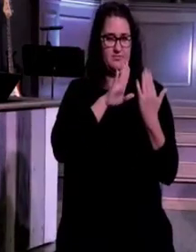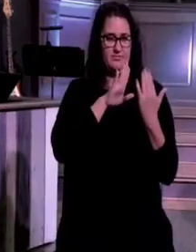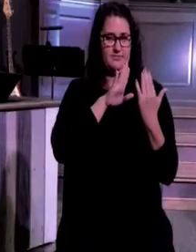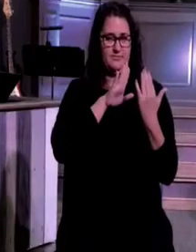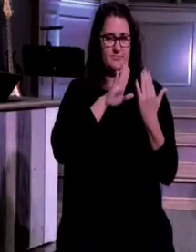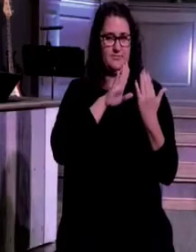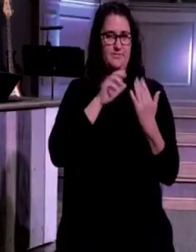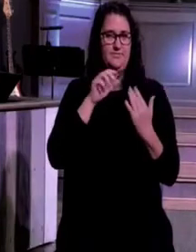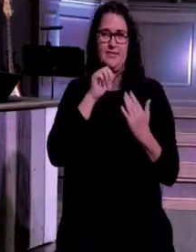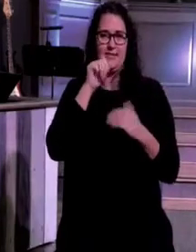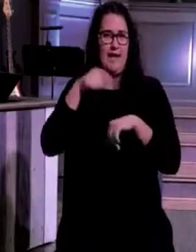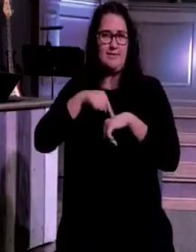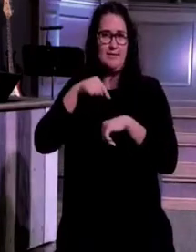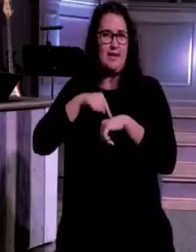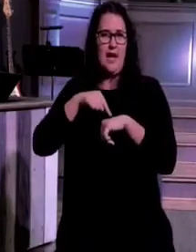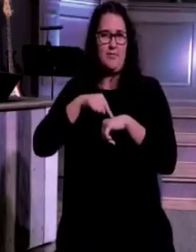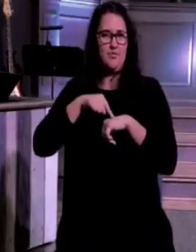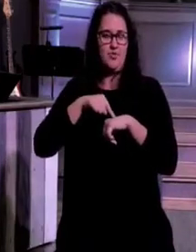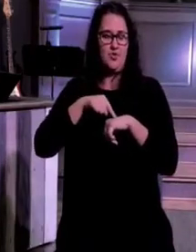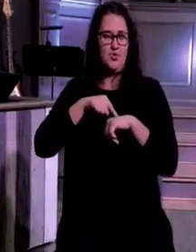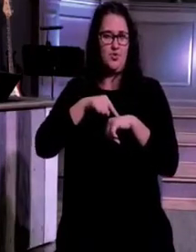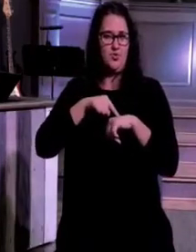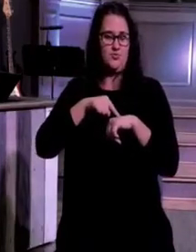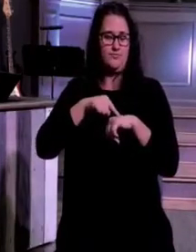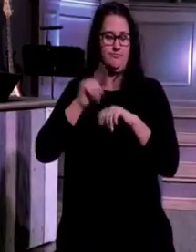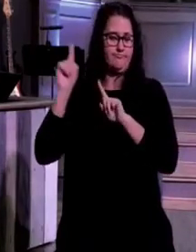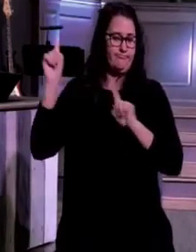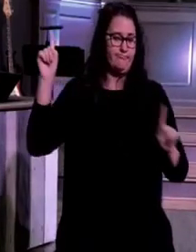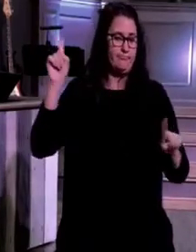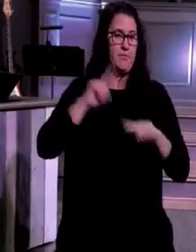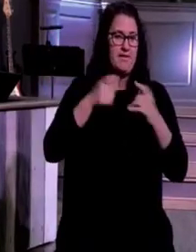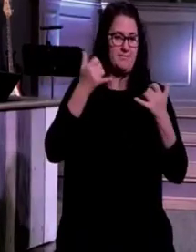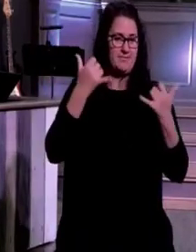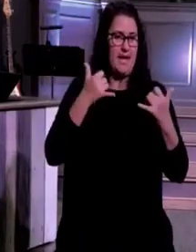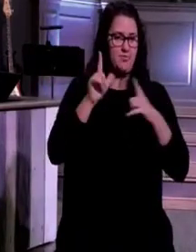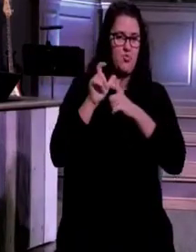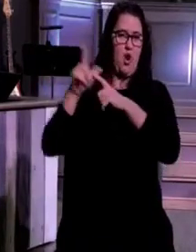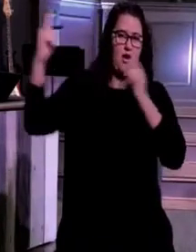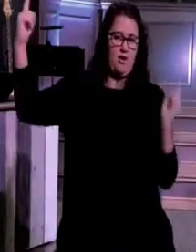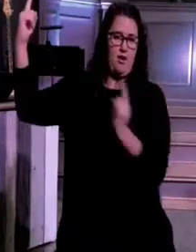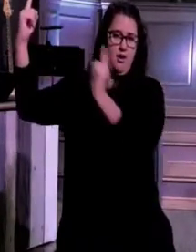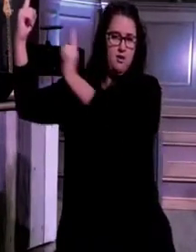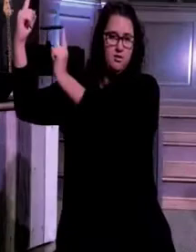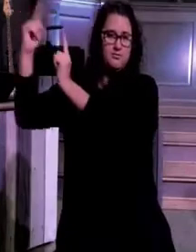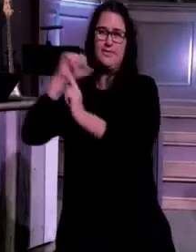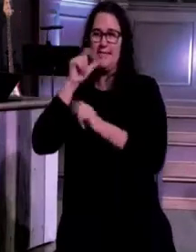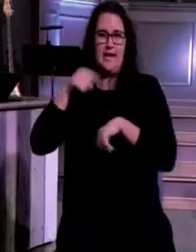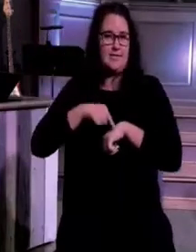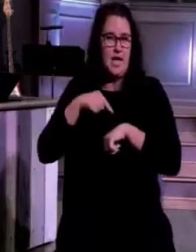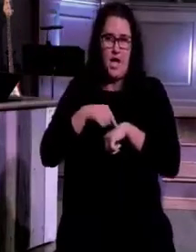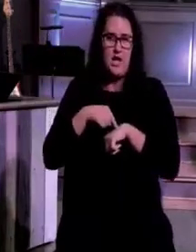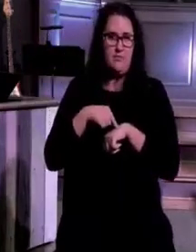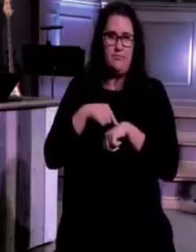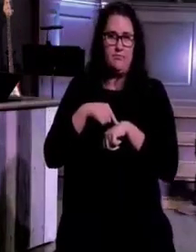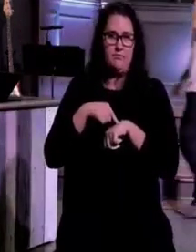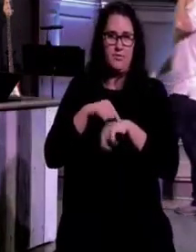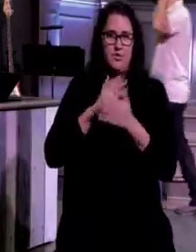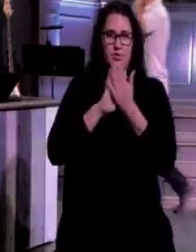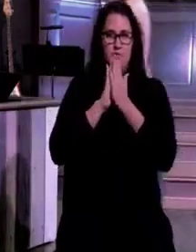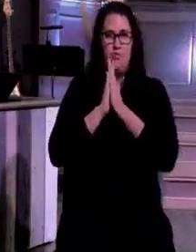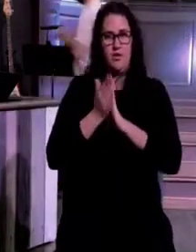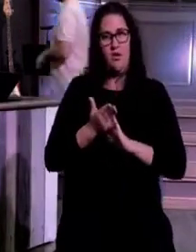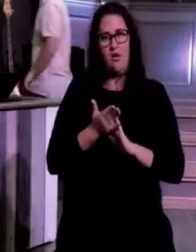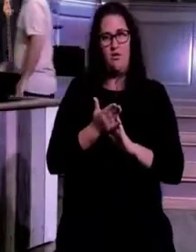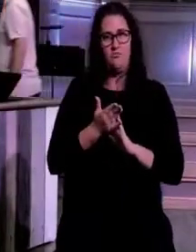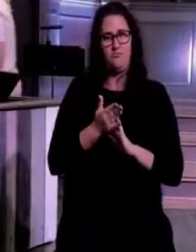It's not time to stay away. It's time to run to Him. It's not time to become rigid